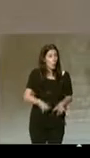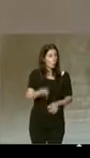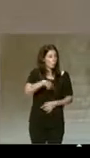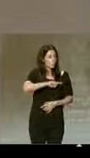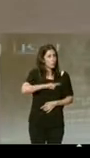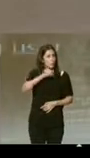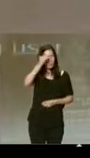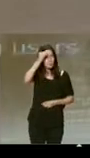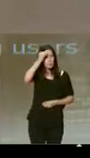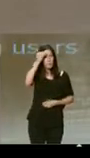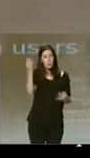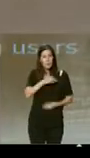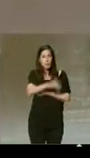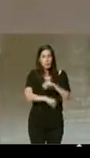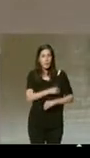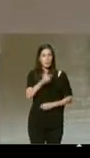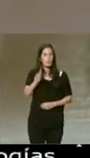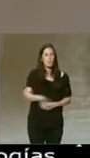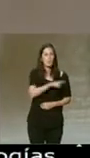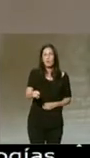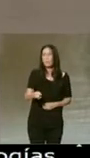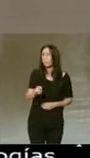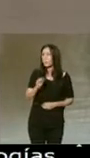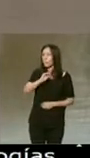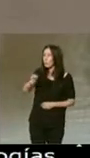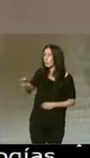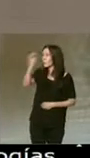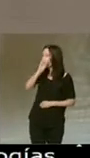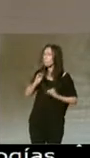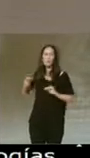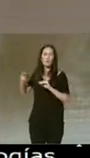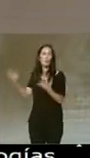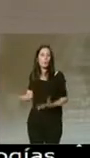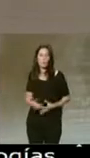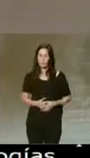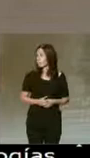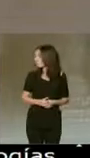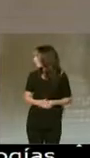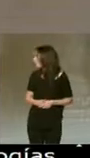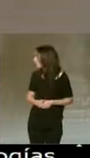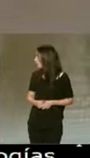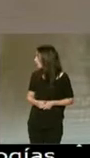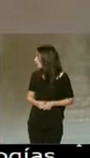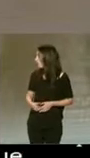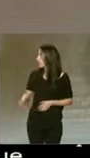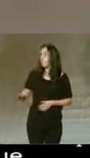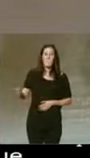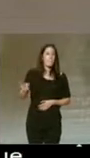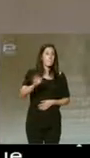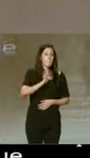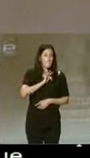we believe? Are they involving users? Could you please tell us a little bit about this?